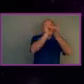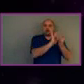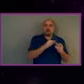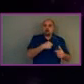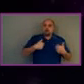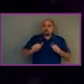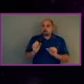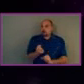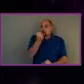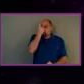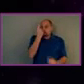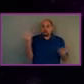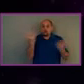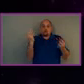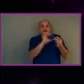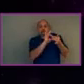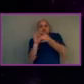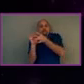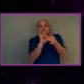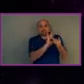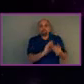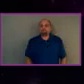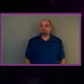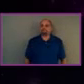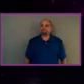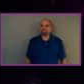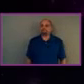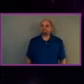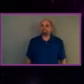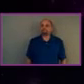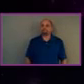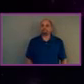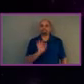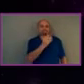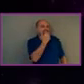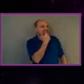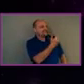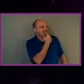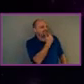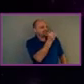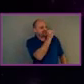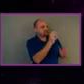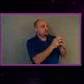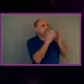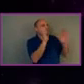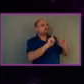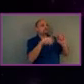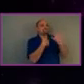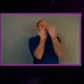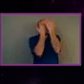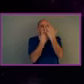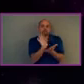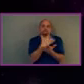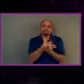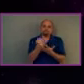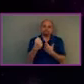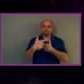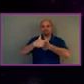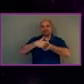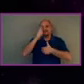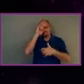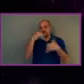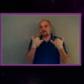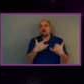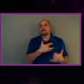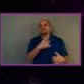them, what the relationship is. Thank you so much. Unfortunately, that's all the time we have for today. I feel like we could